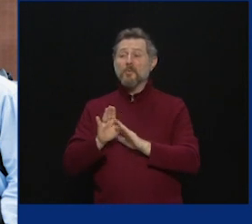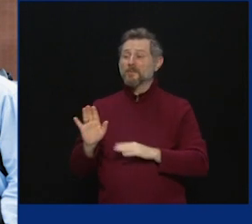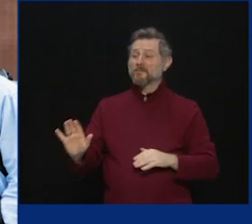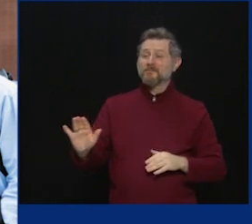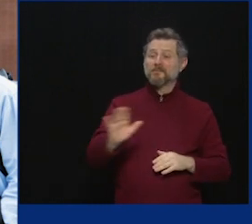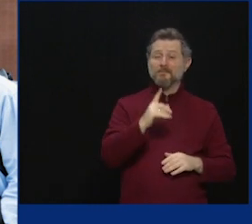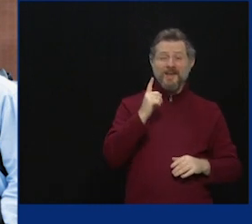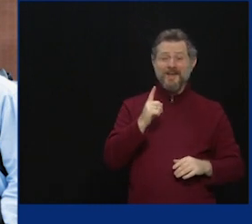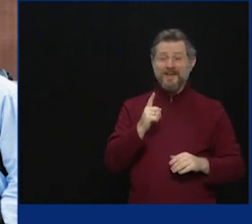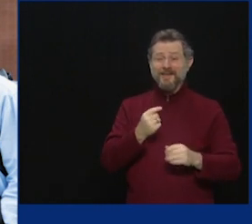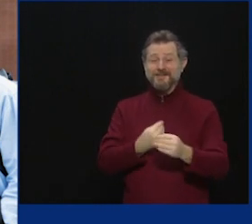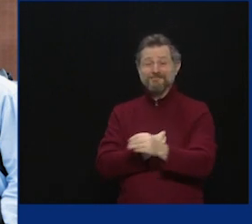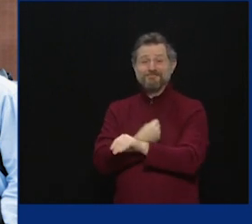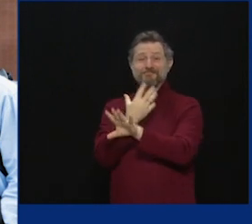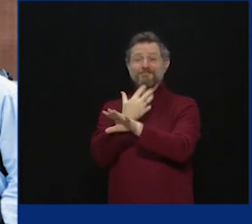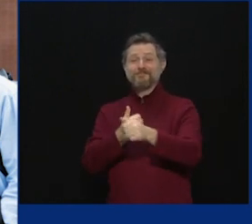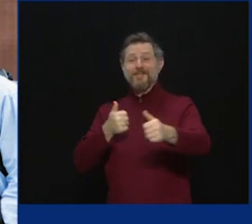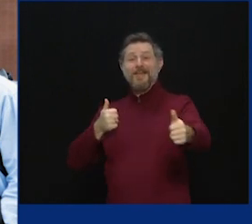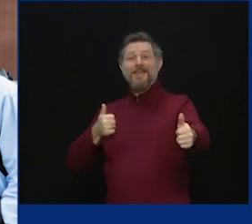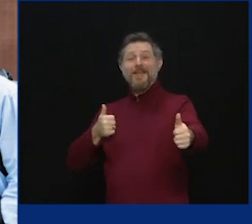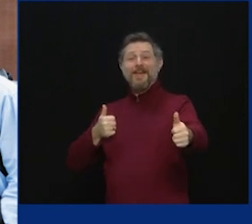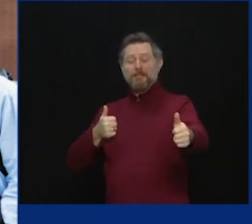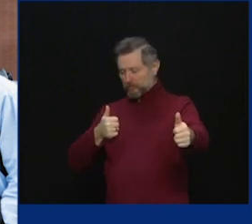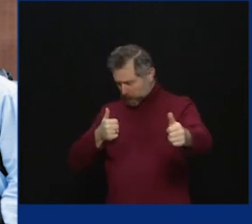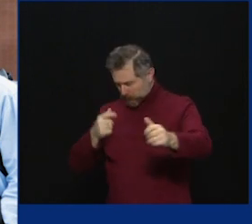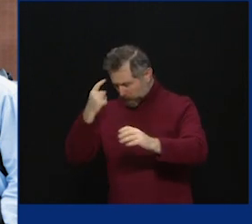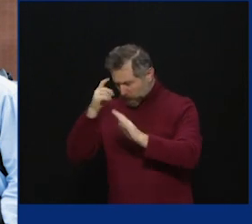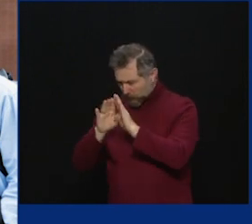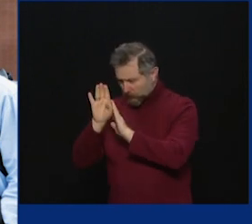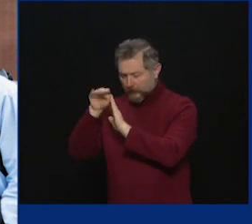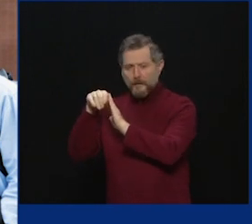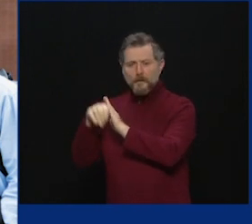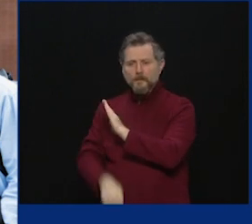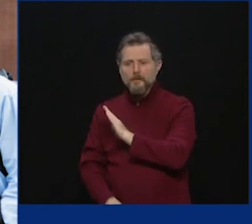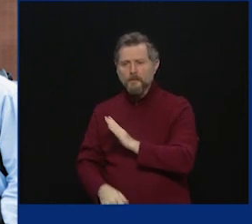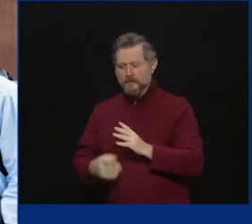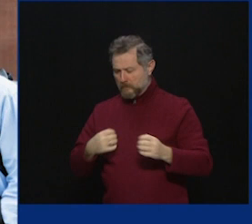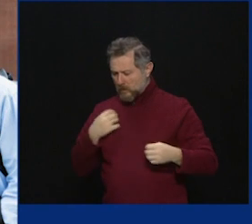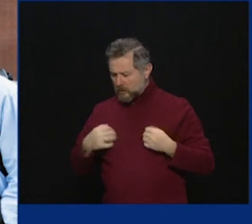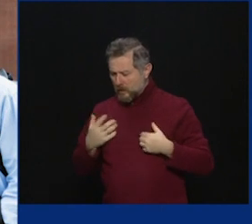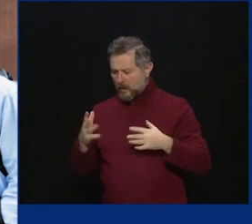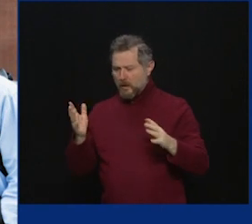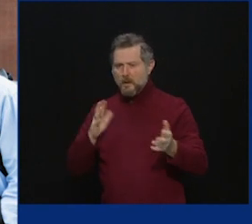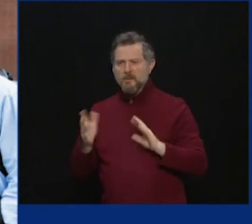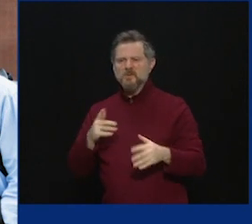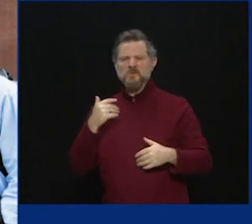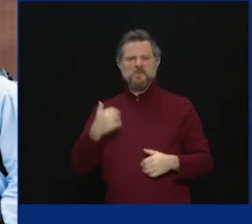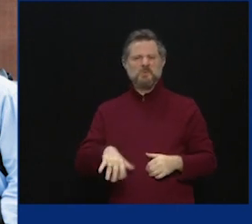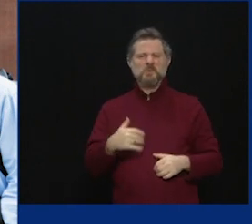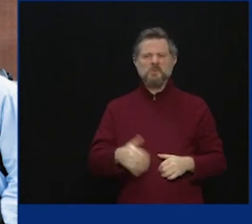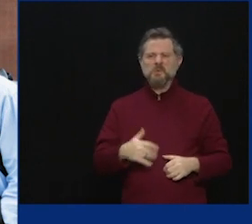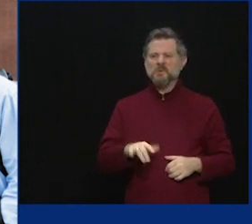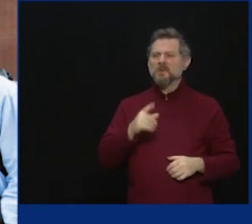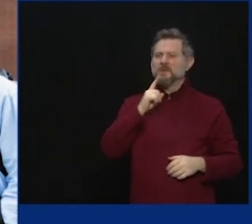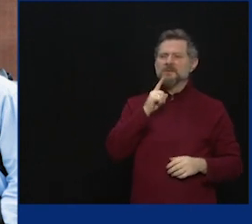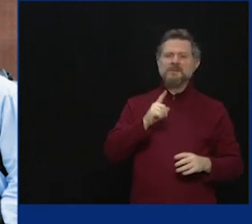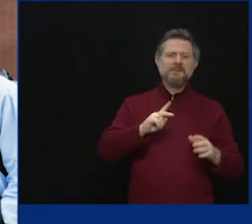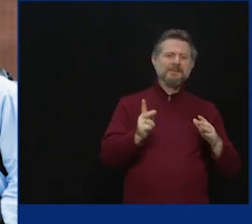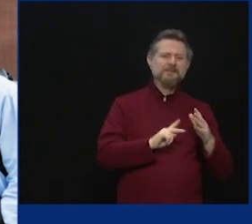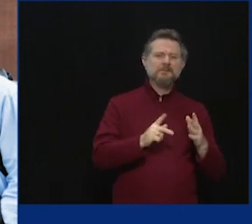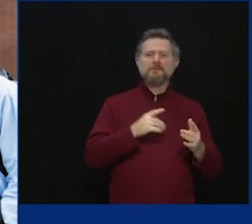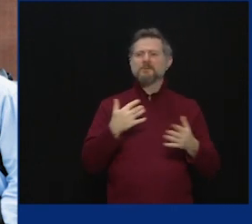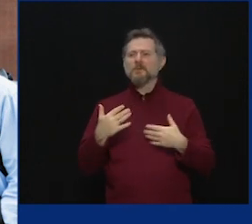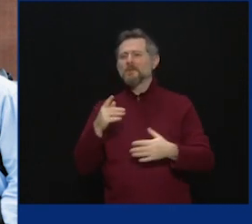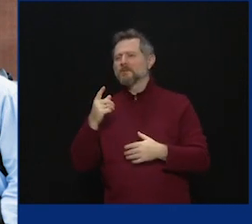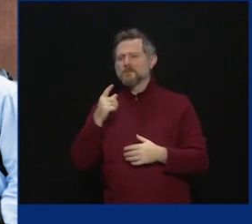development, but also emotionally, what this did to everybody from kindergartners on up to high school kids. It had a devastating